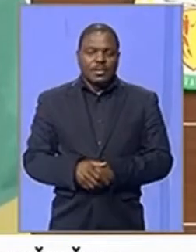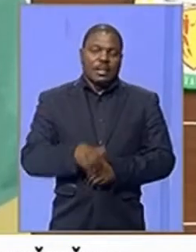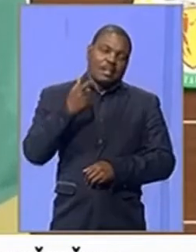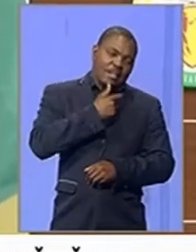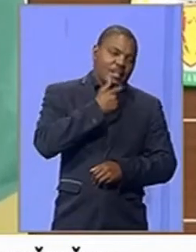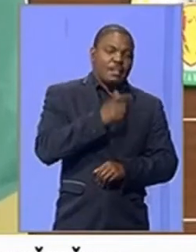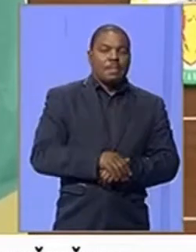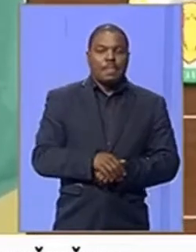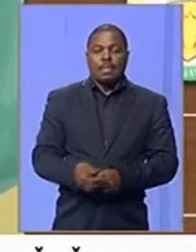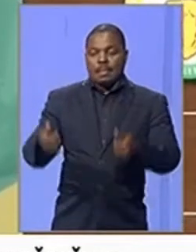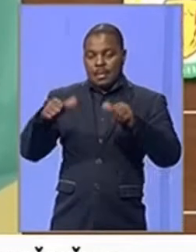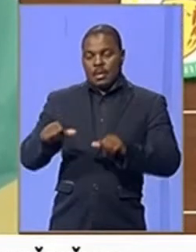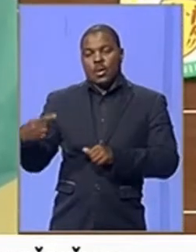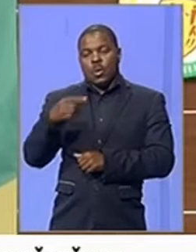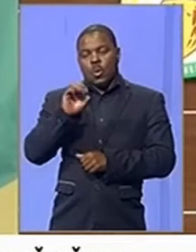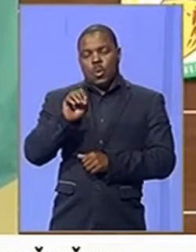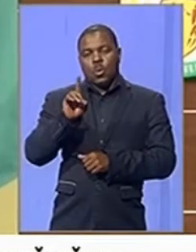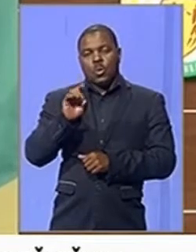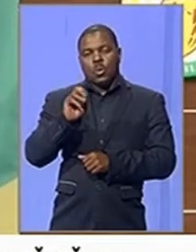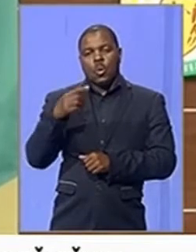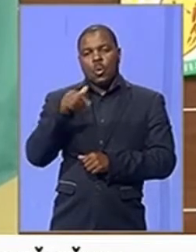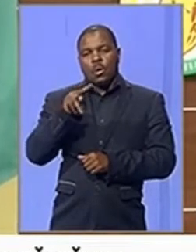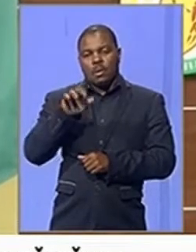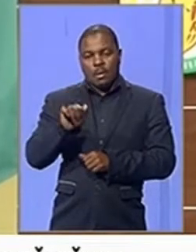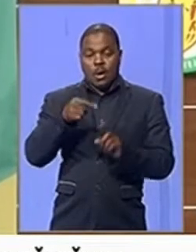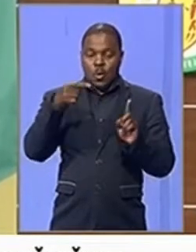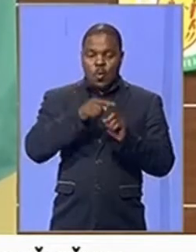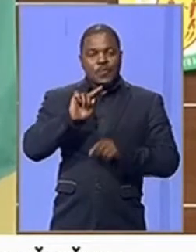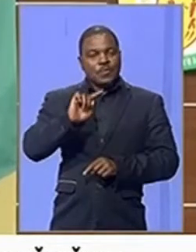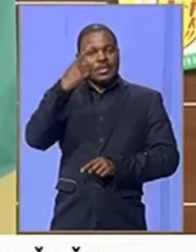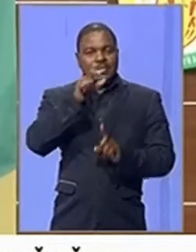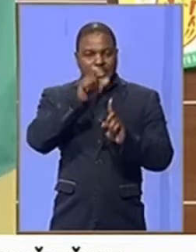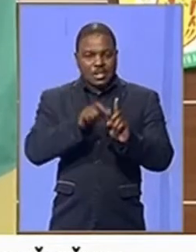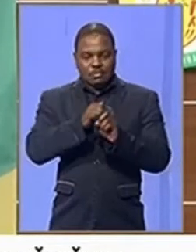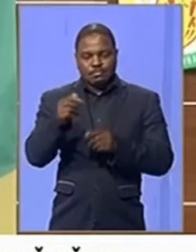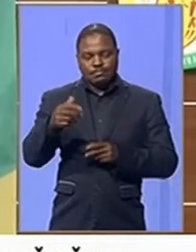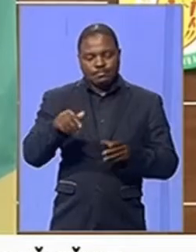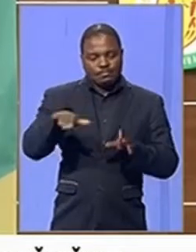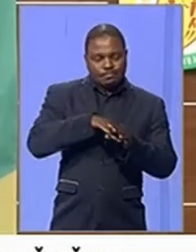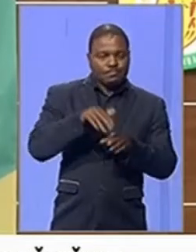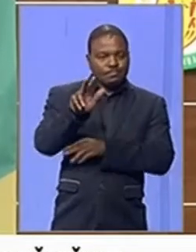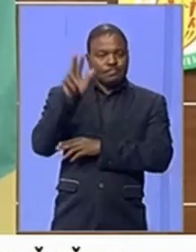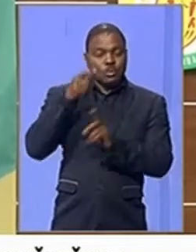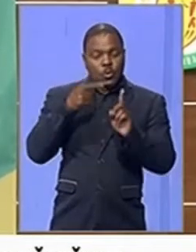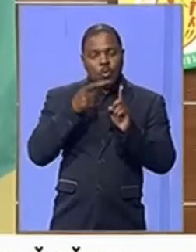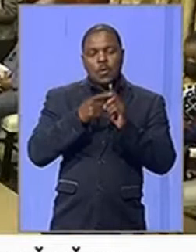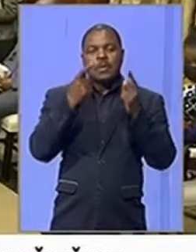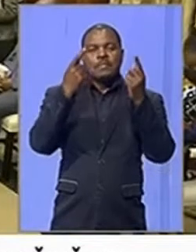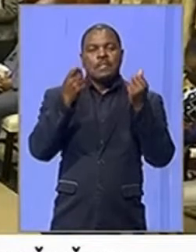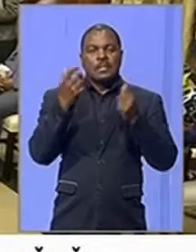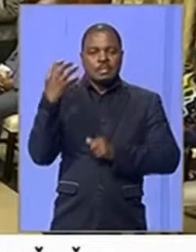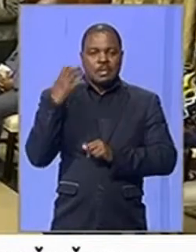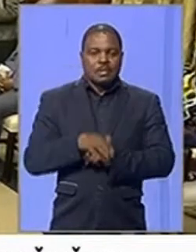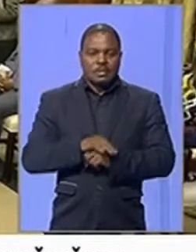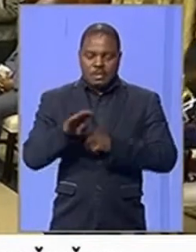Moragonyana ga moo Enoch Kotongwana ebile wa pele go tšeišwa keno bjalo ka tona e mpsa ya ditšhelete. Ditona